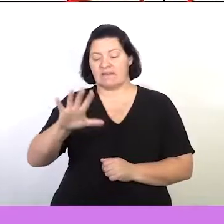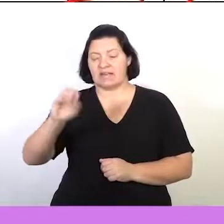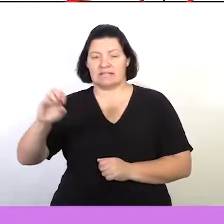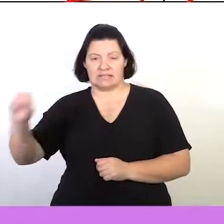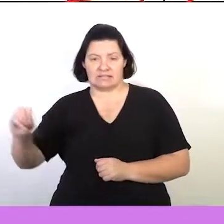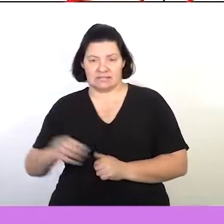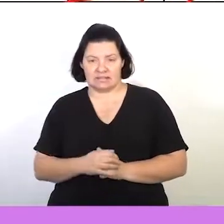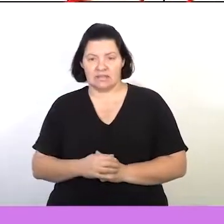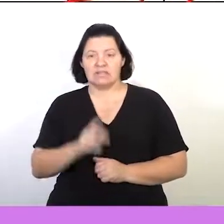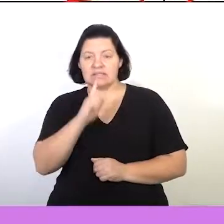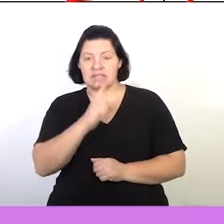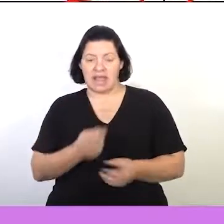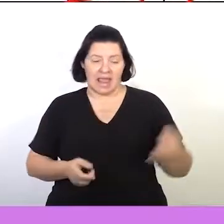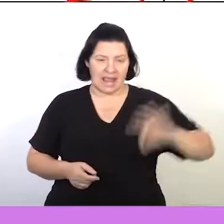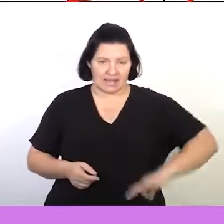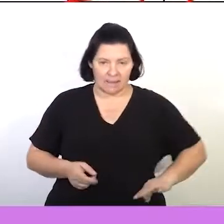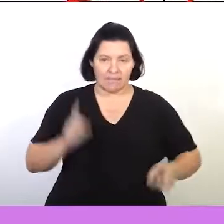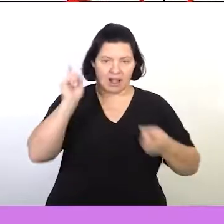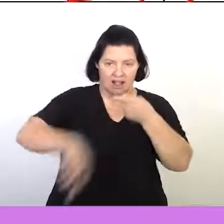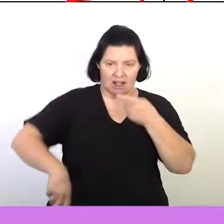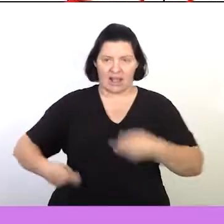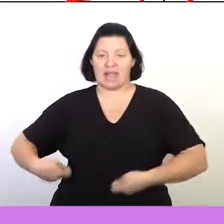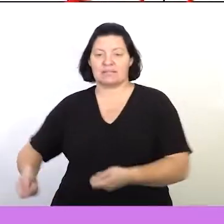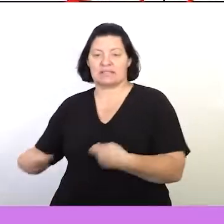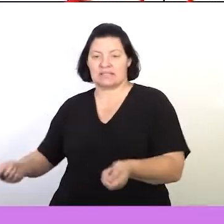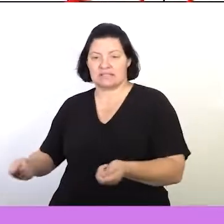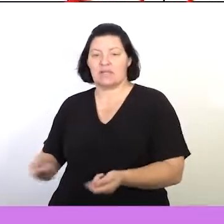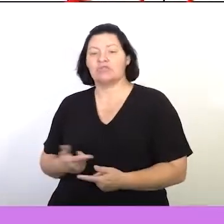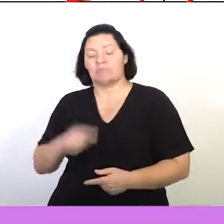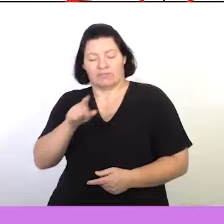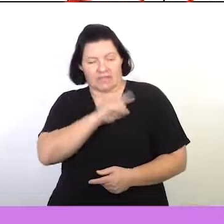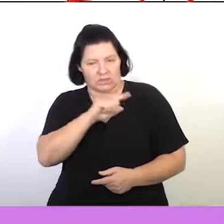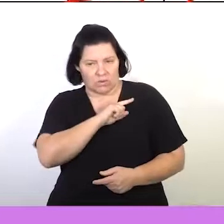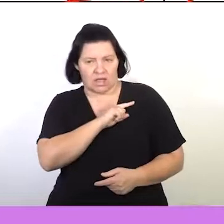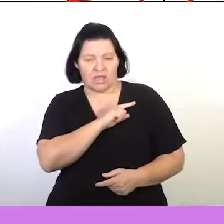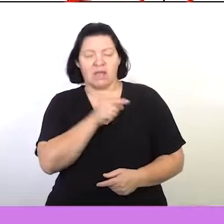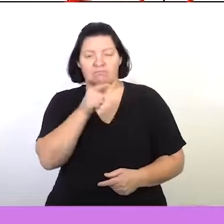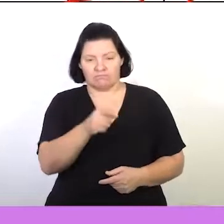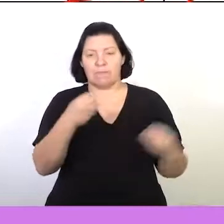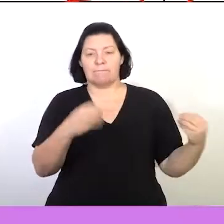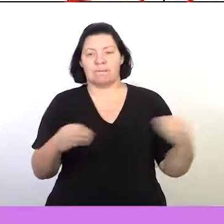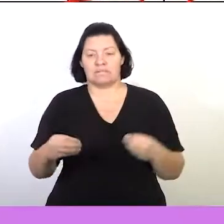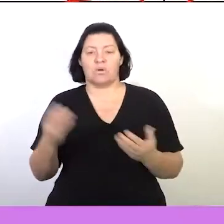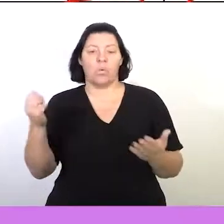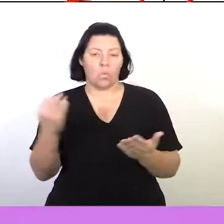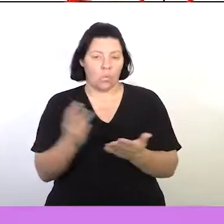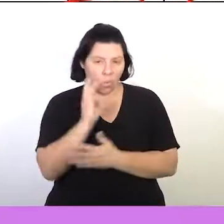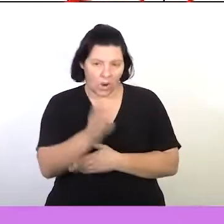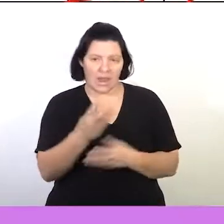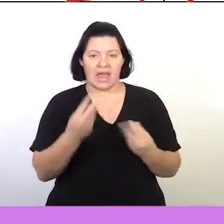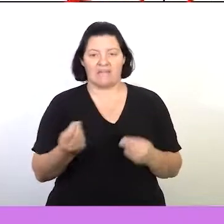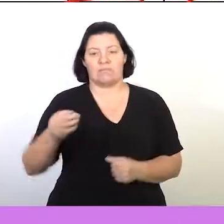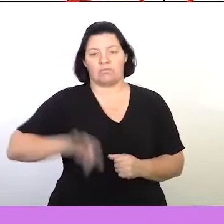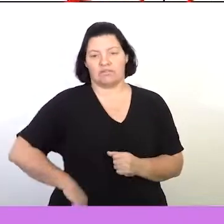203,500 rand. Here we can see that our income is more than our expenses, so therefore we can conclude by saying that